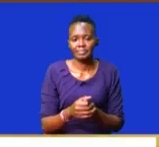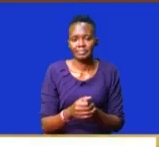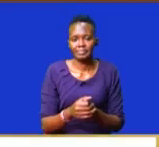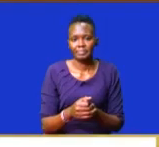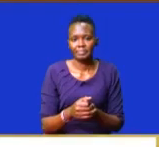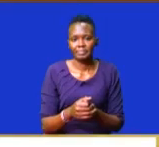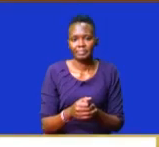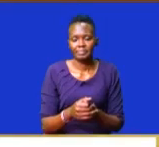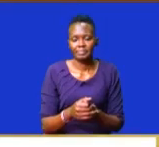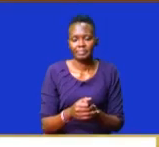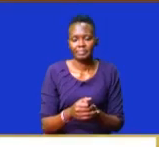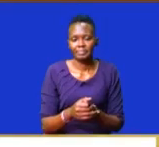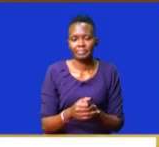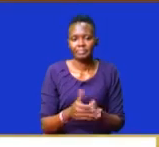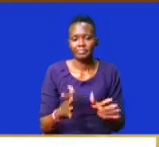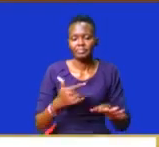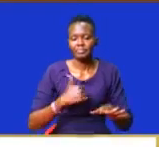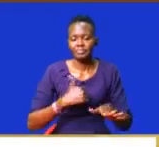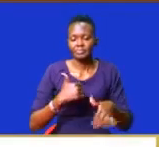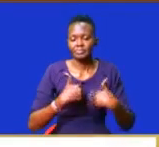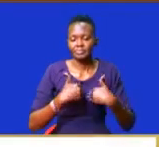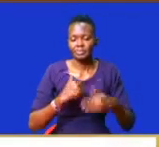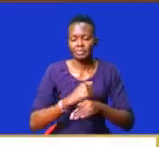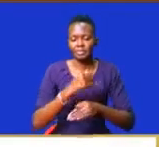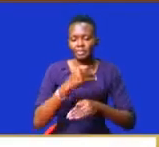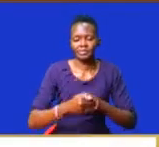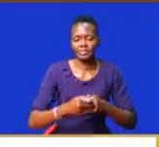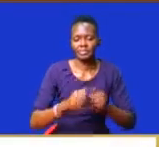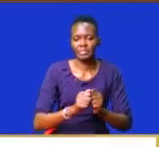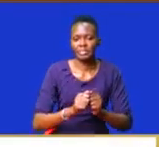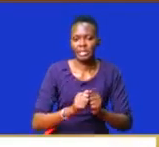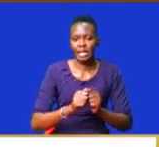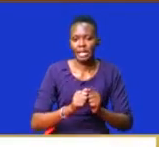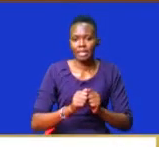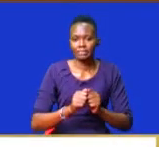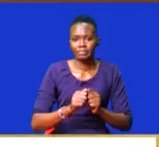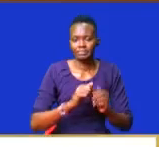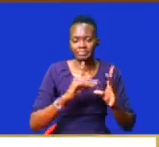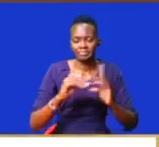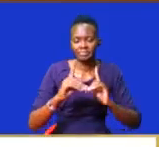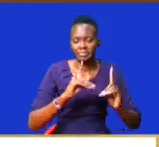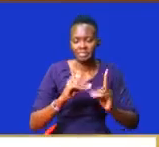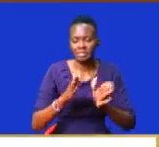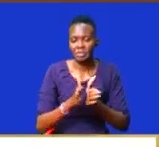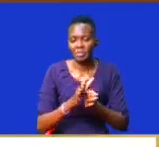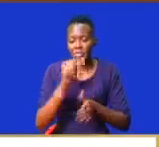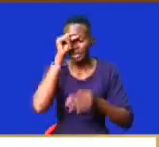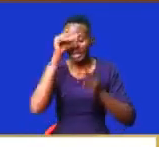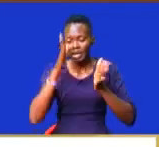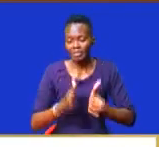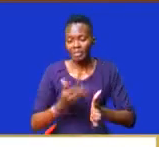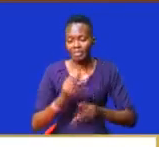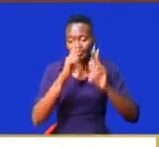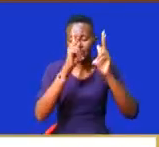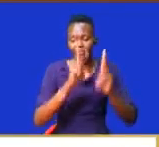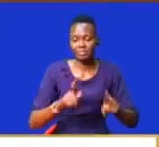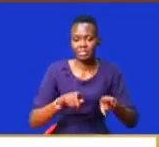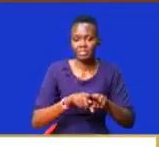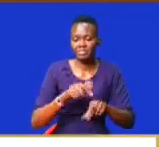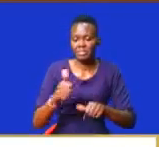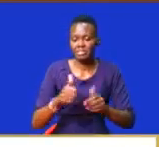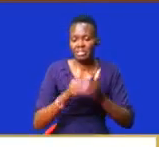yeah I have after consultation the panel of Kisumu and the senior